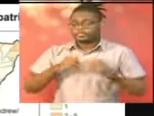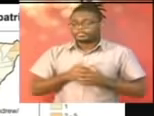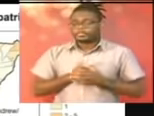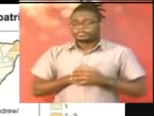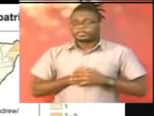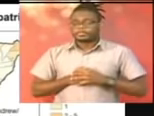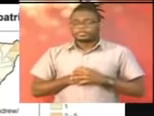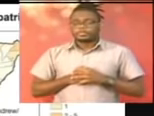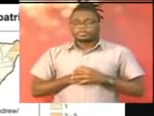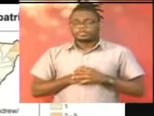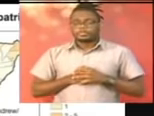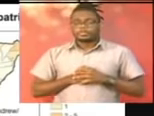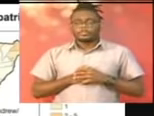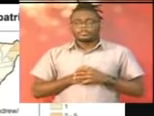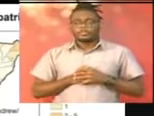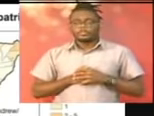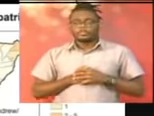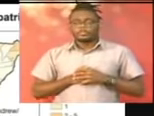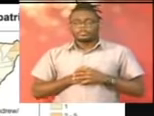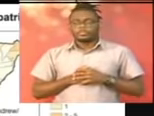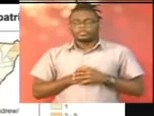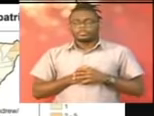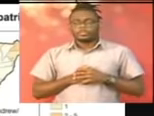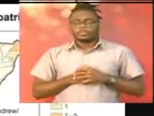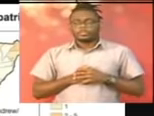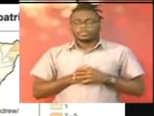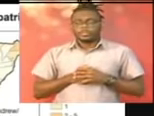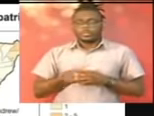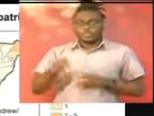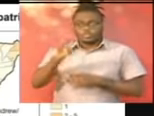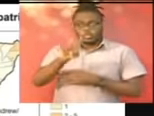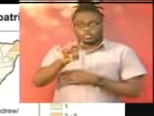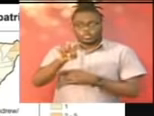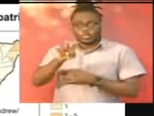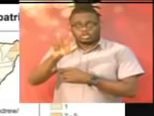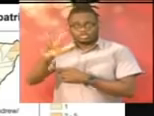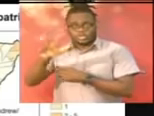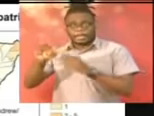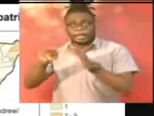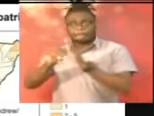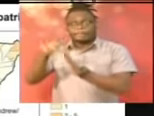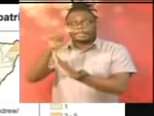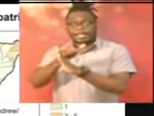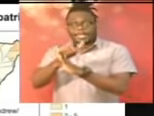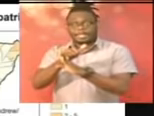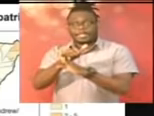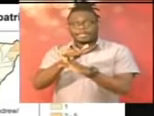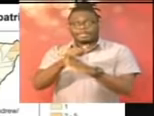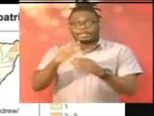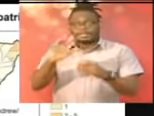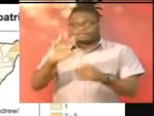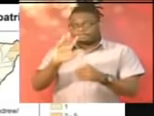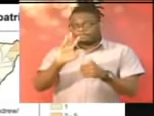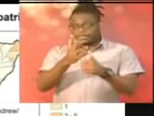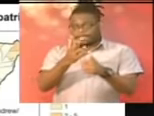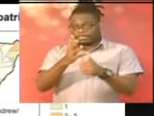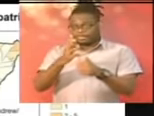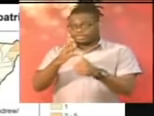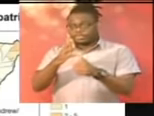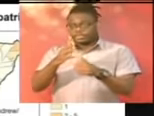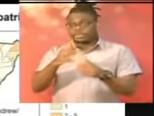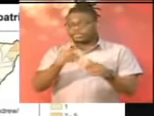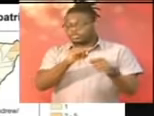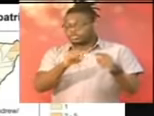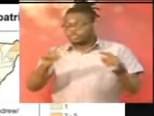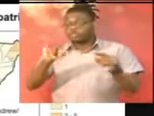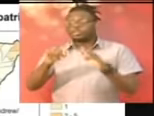covering the period 23rd of May to the 5th of June. And if you recall from our last presentation of such a map, which